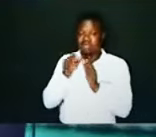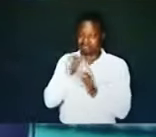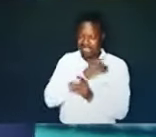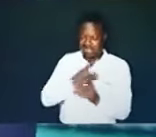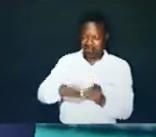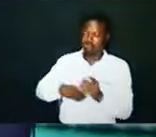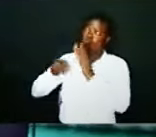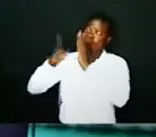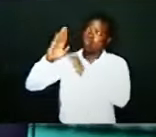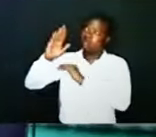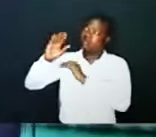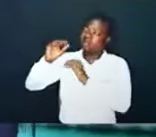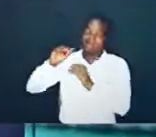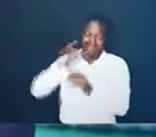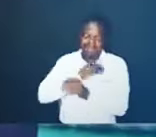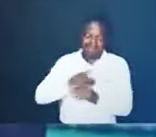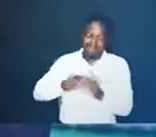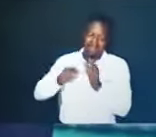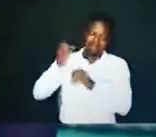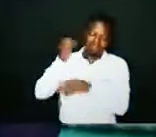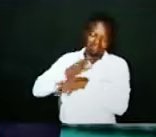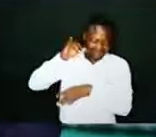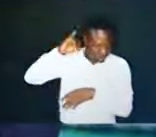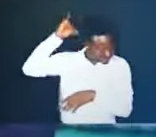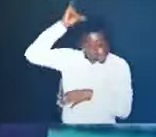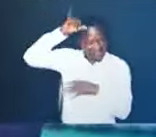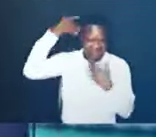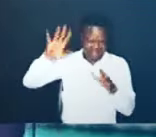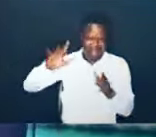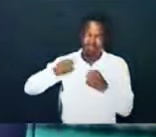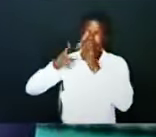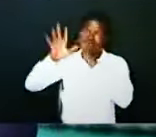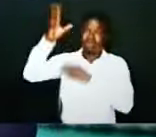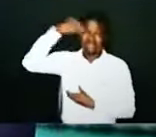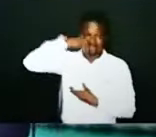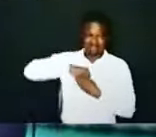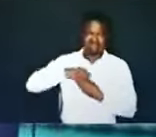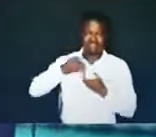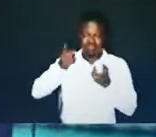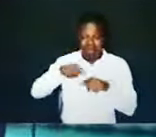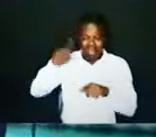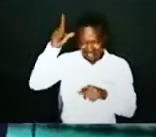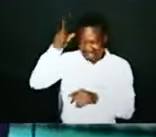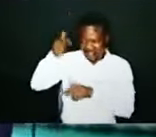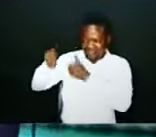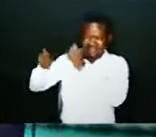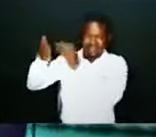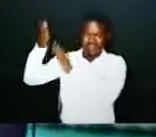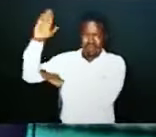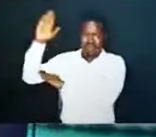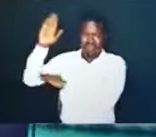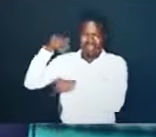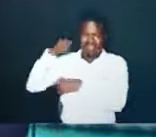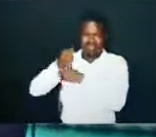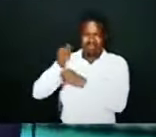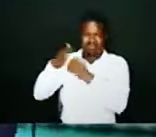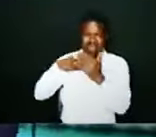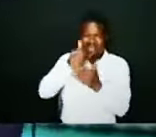and to bribiema udina temno atinka send you woni muna kekano. Now that anointing, they anointed him, changed him.